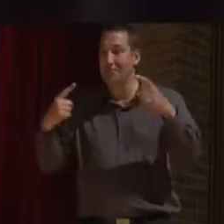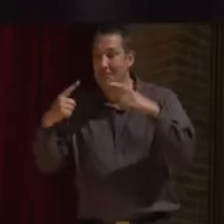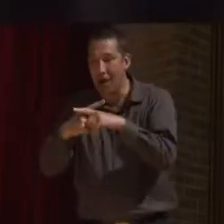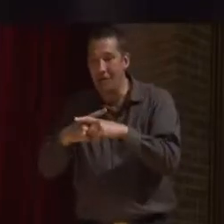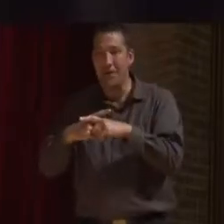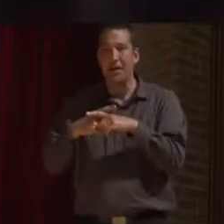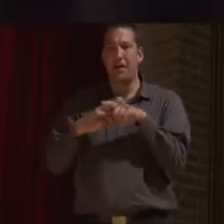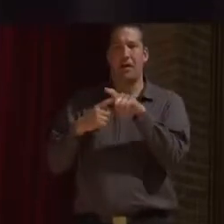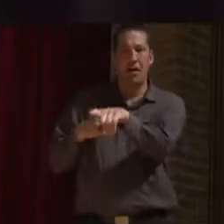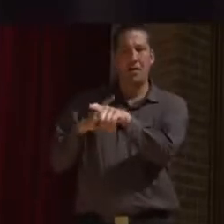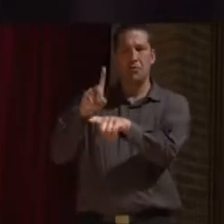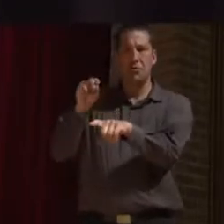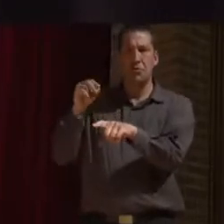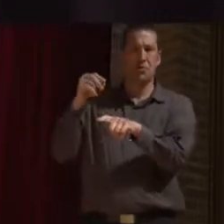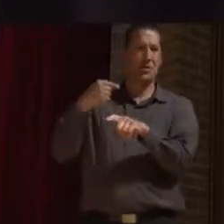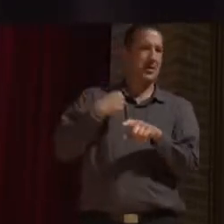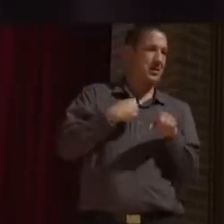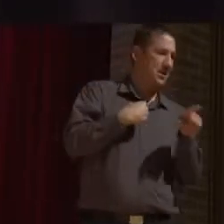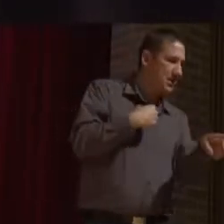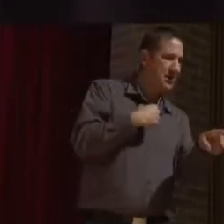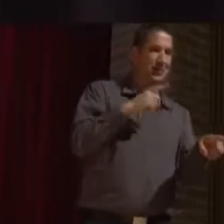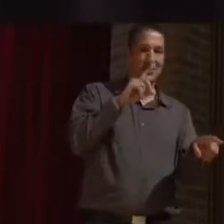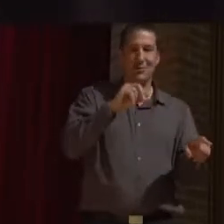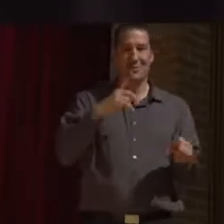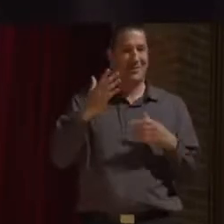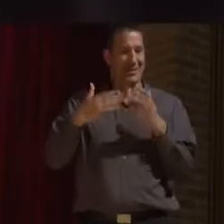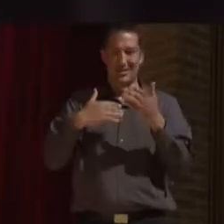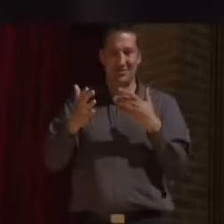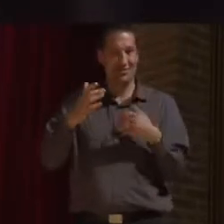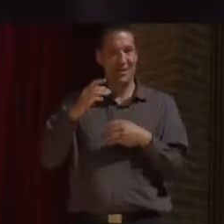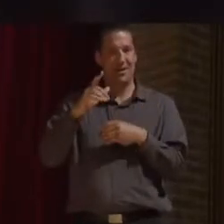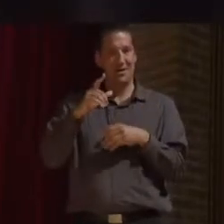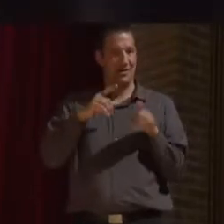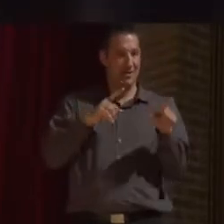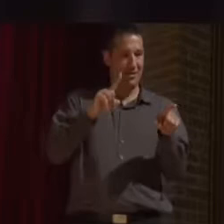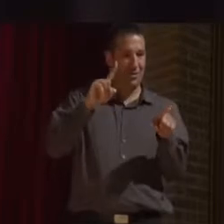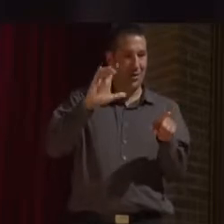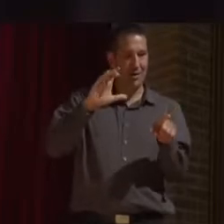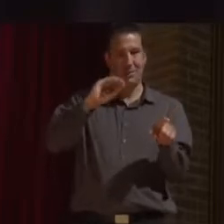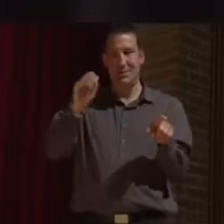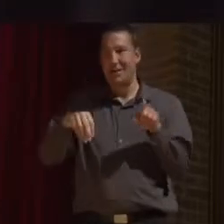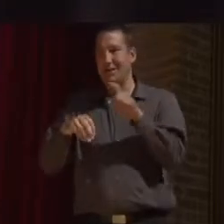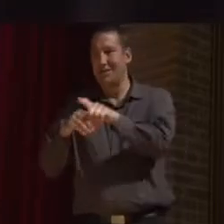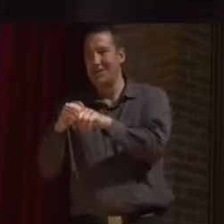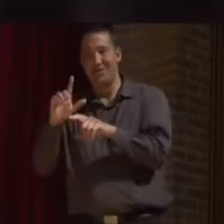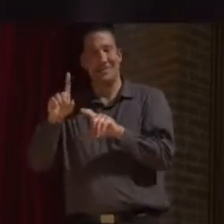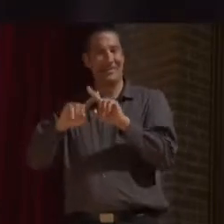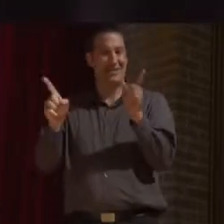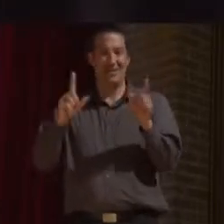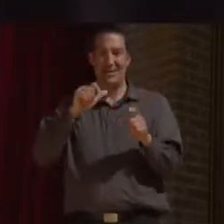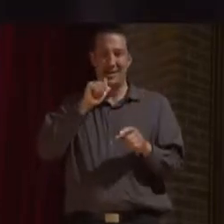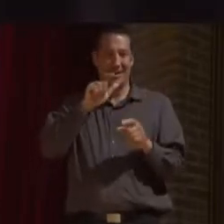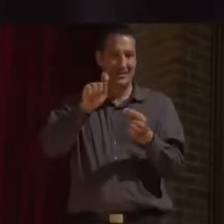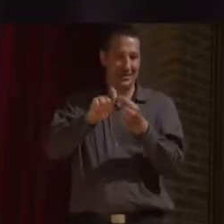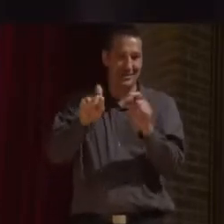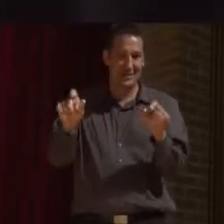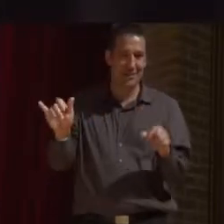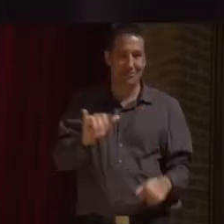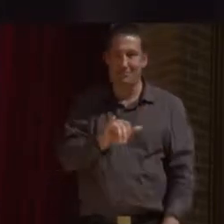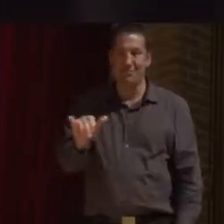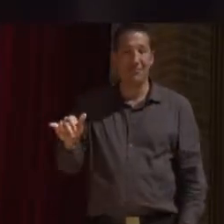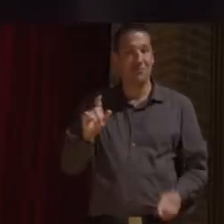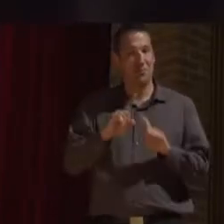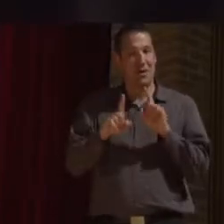me their 100%, or close to their 100%. The fact that that's different than yours is sort of irrelevant. So helping them